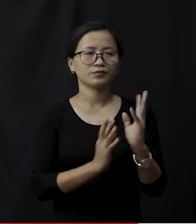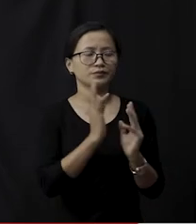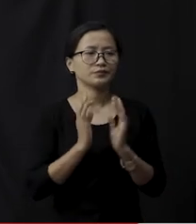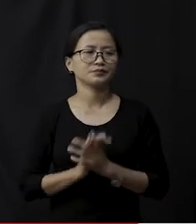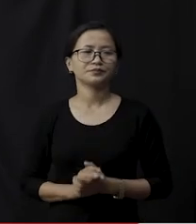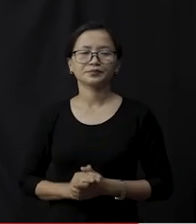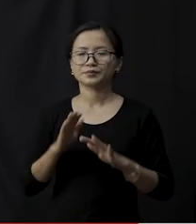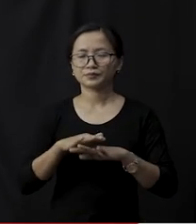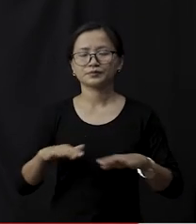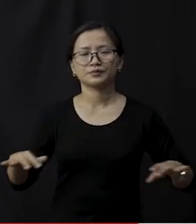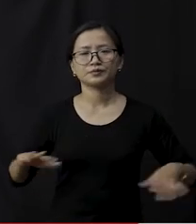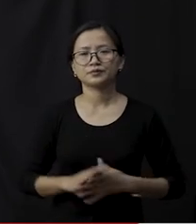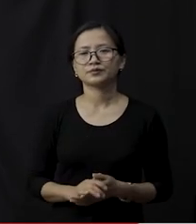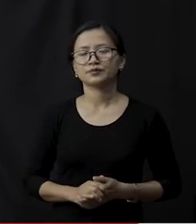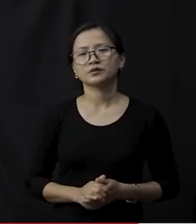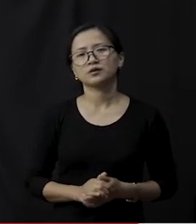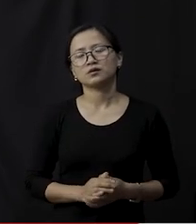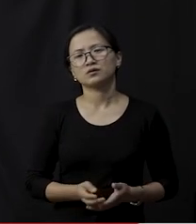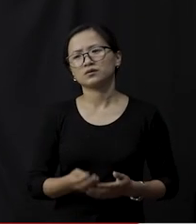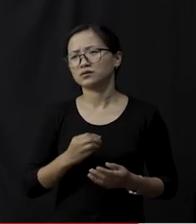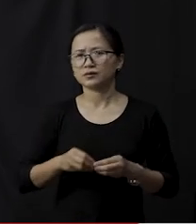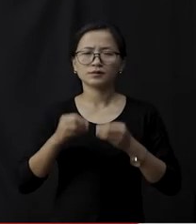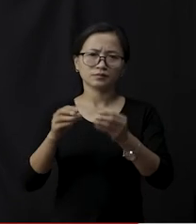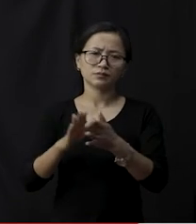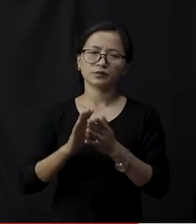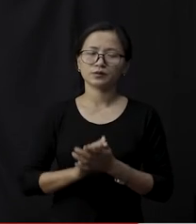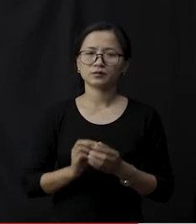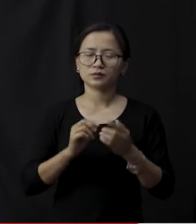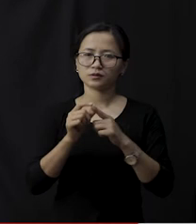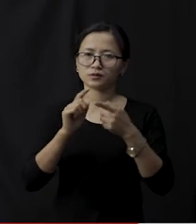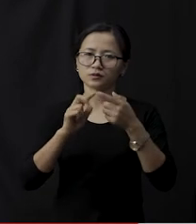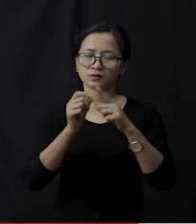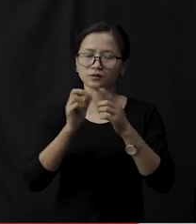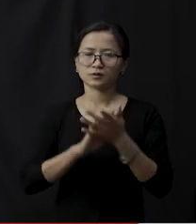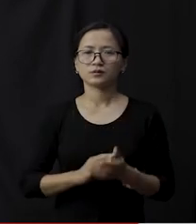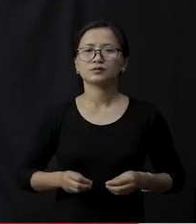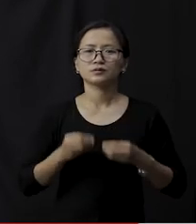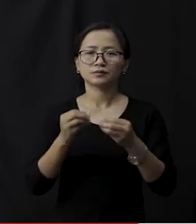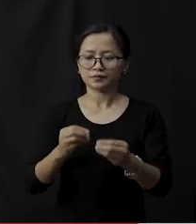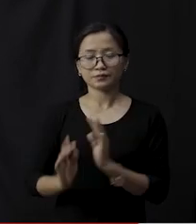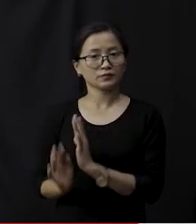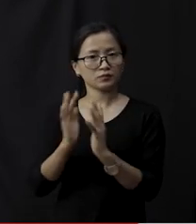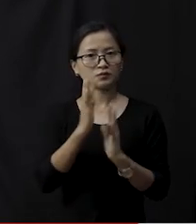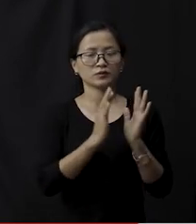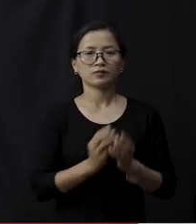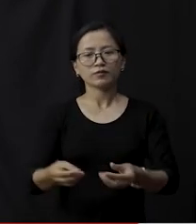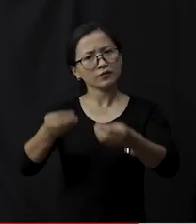know, students, we are so much dependent on plants. Plants give us